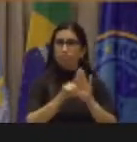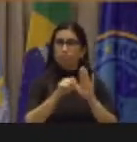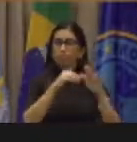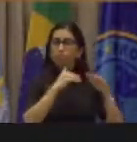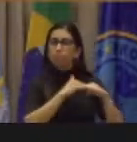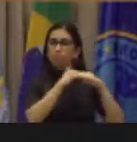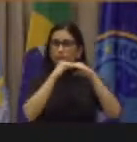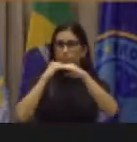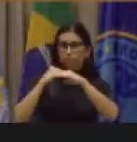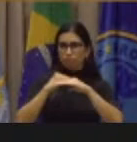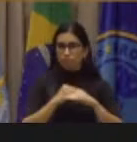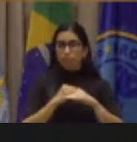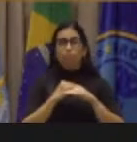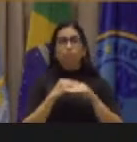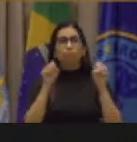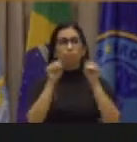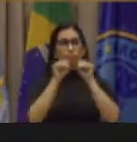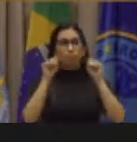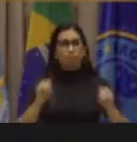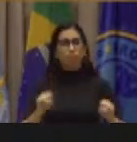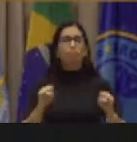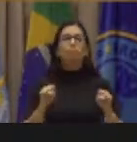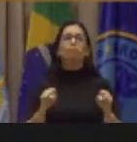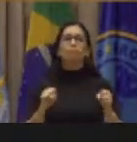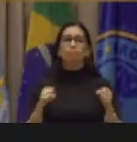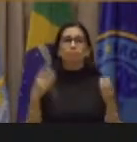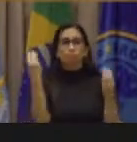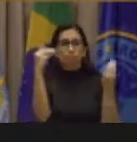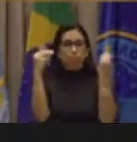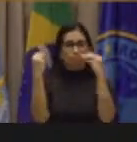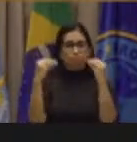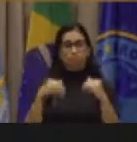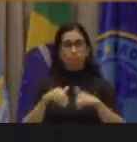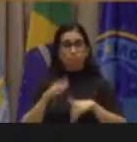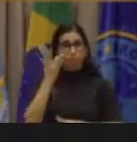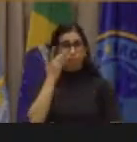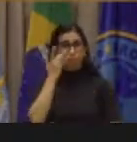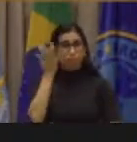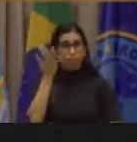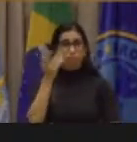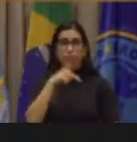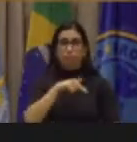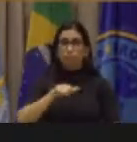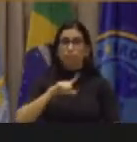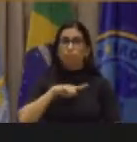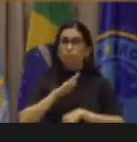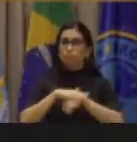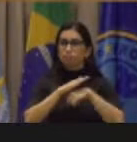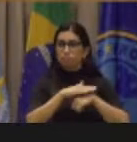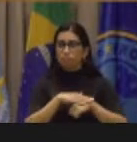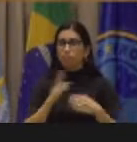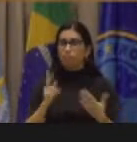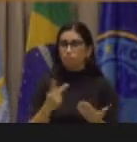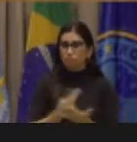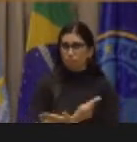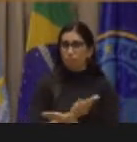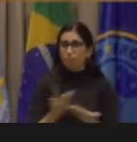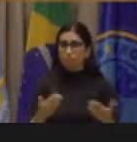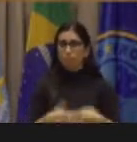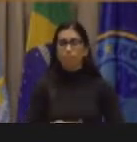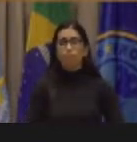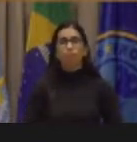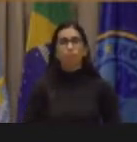a standardization of the medical records, so these situations are